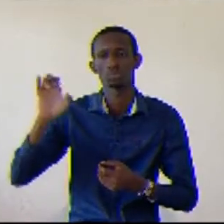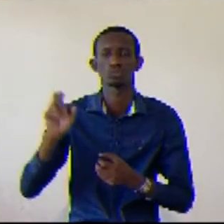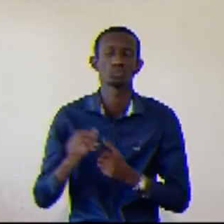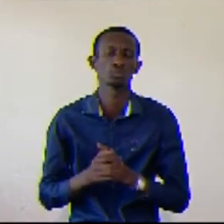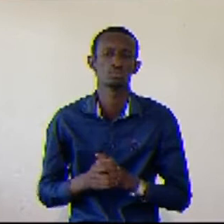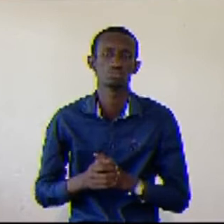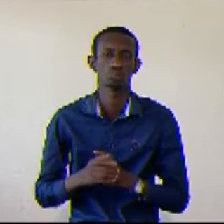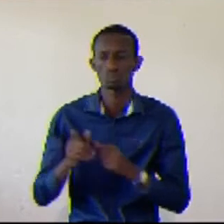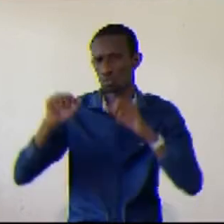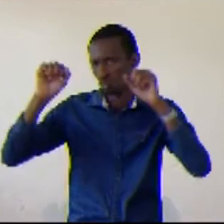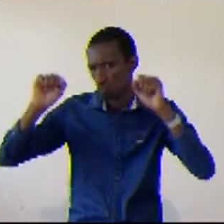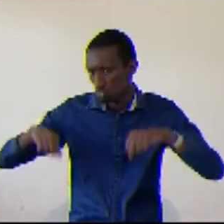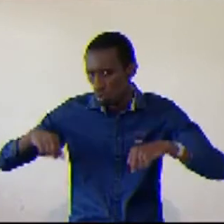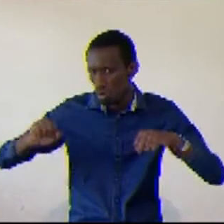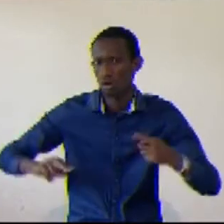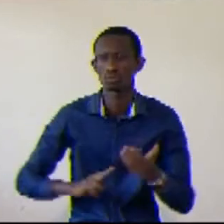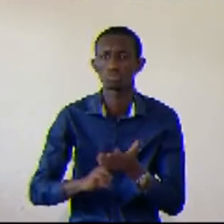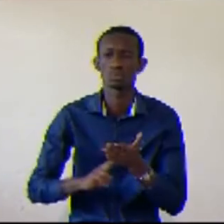Then you can use this table.